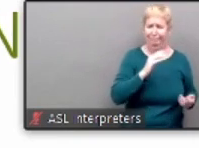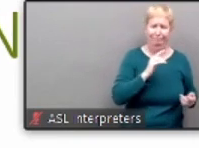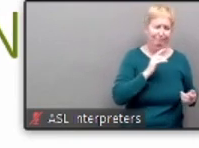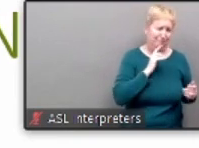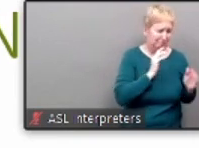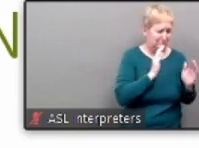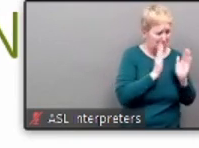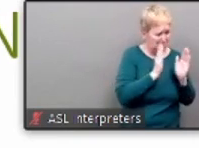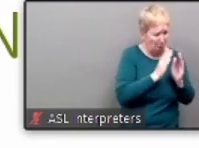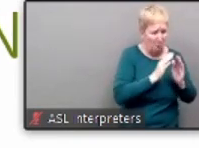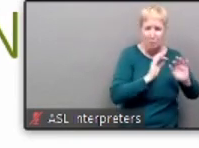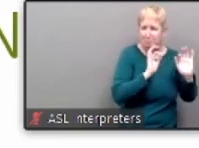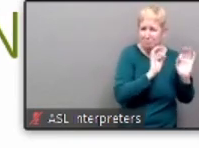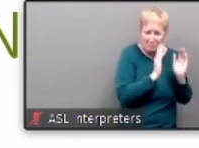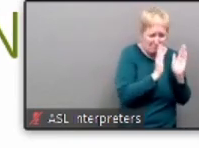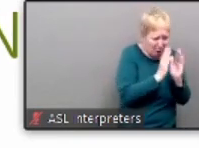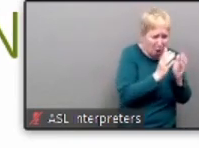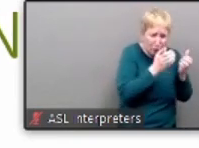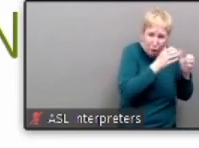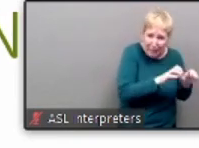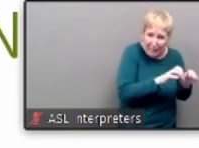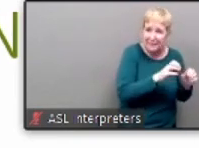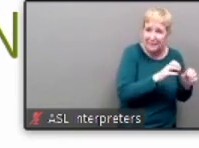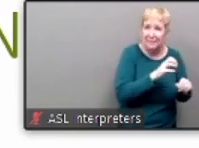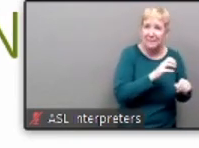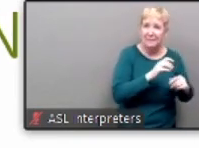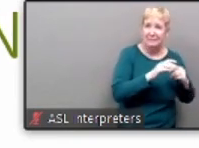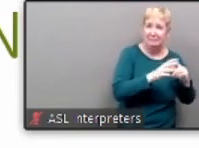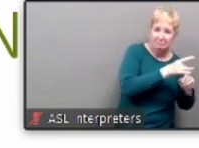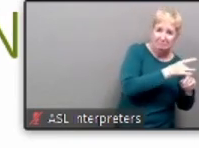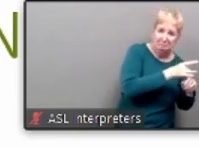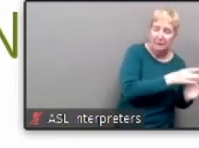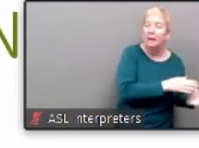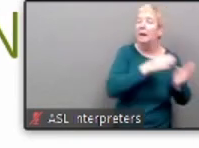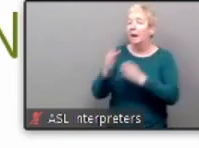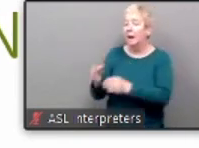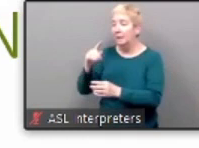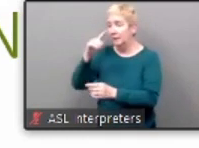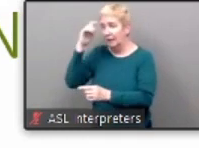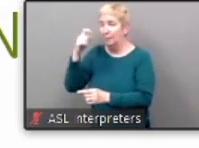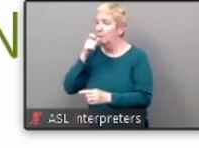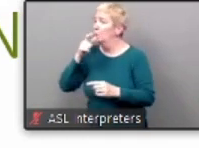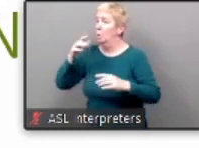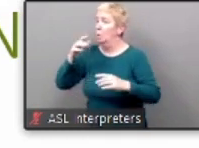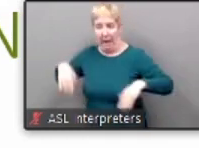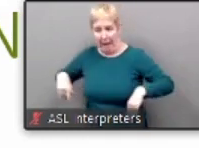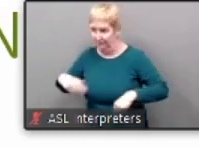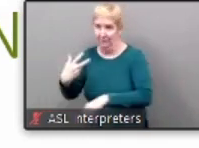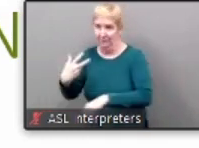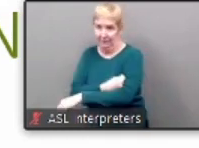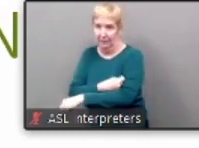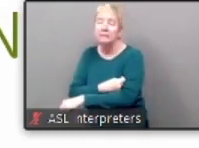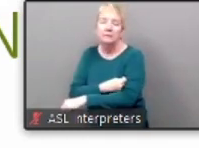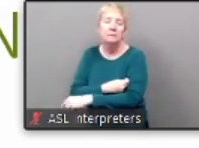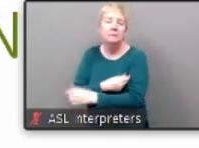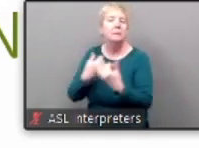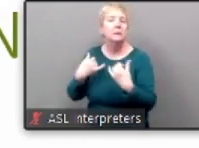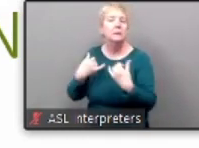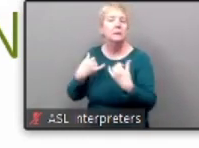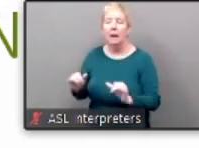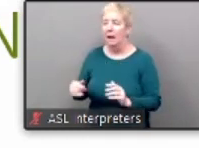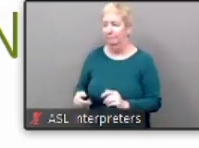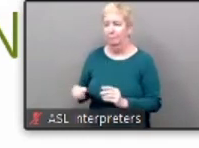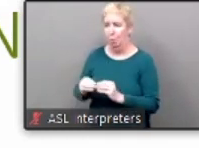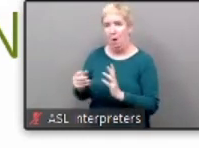infected. And then the summer for unvaccinated individuals, well, there'll be a much